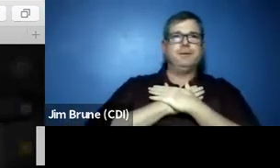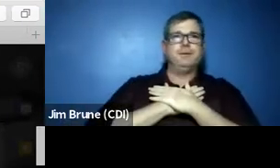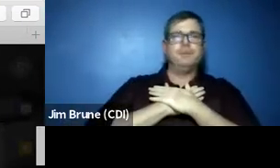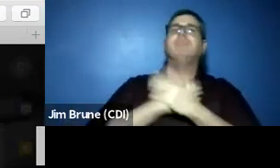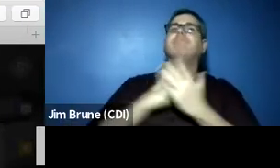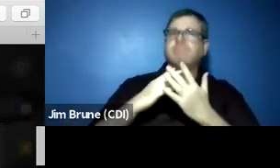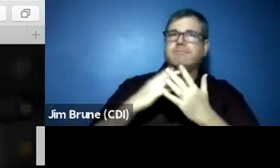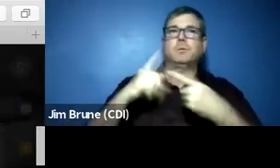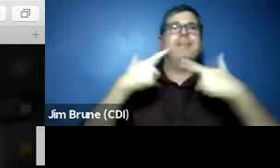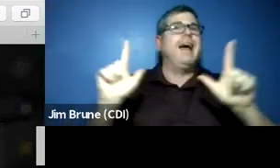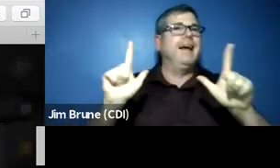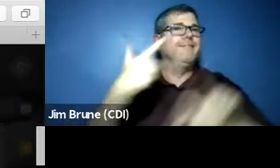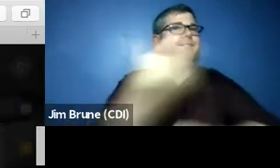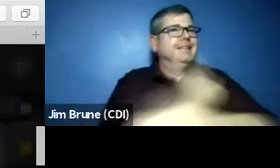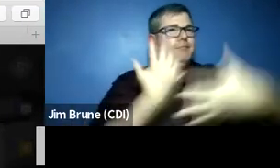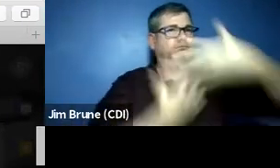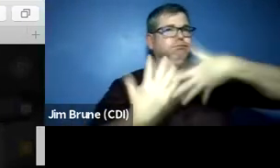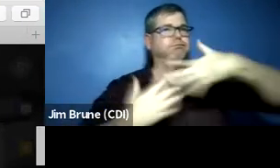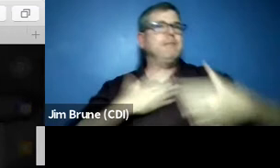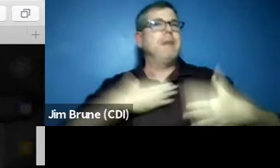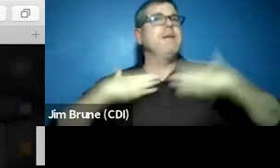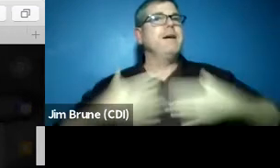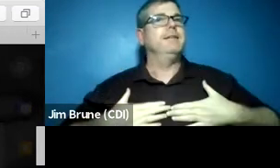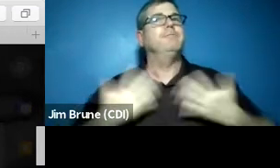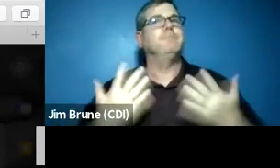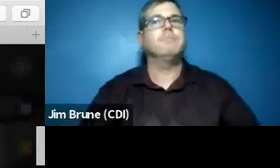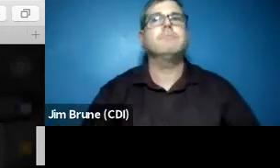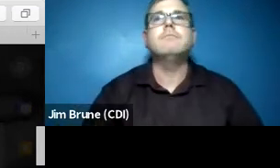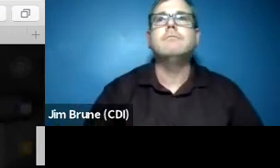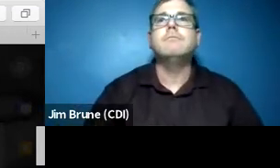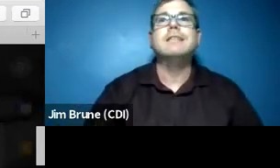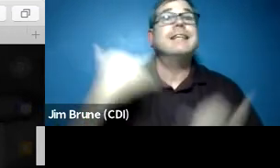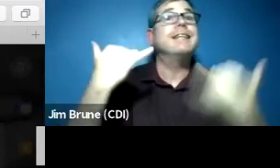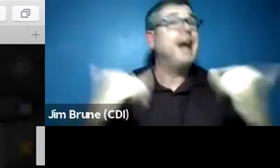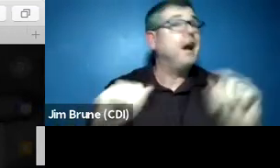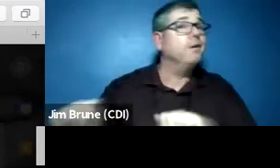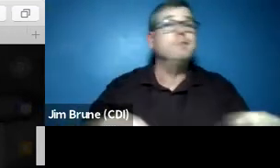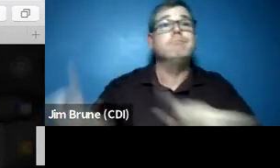So I think we have our second audience poll question.